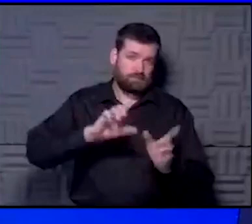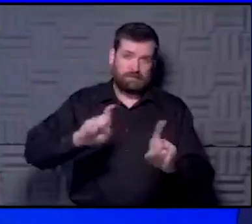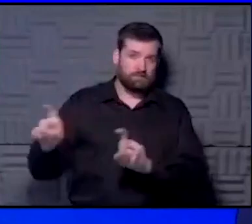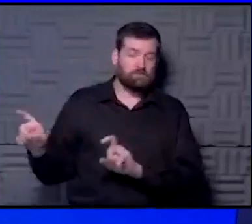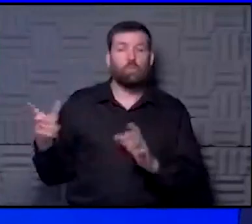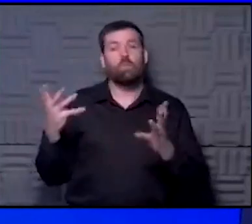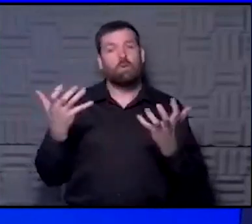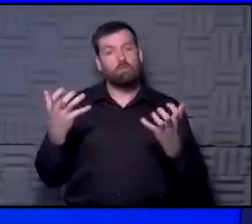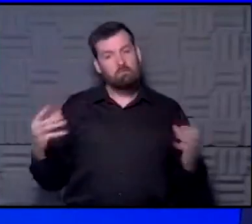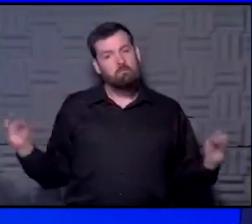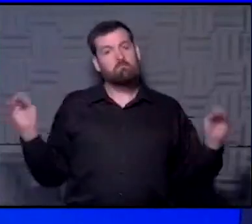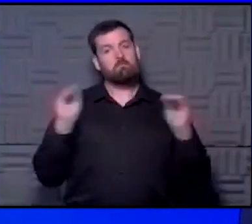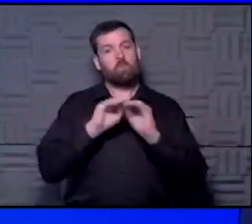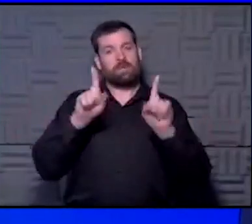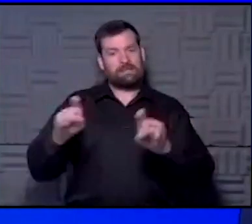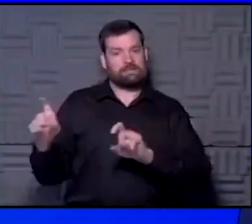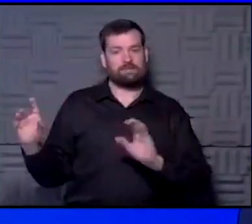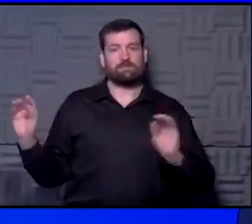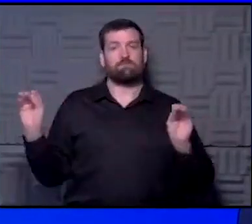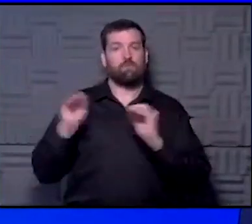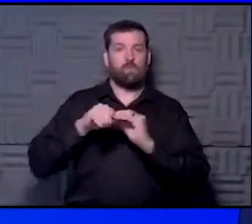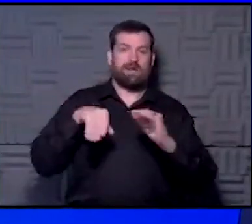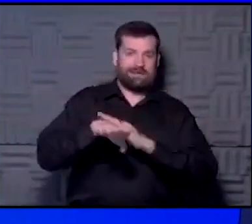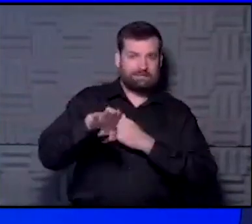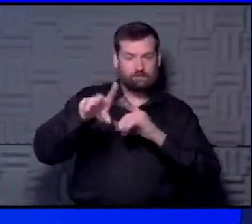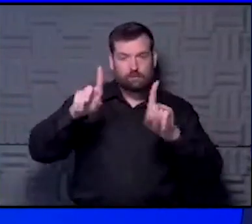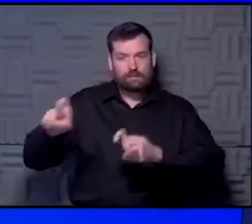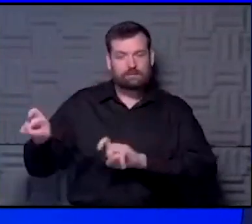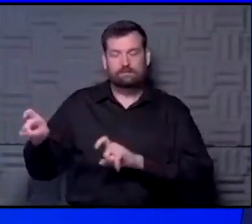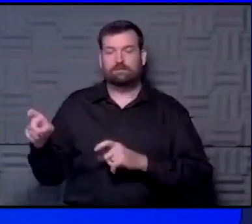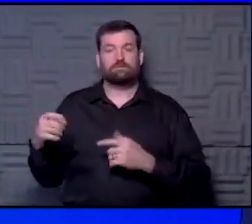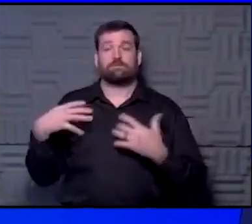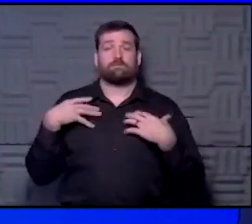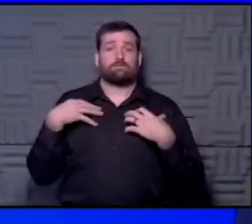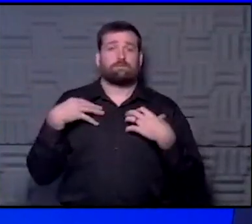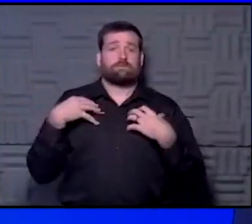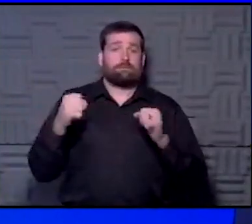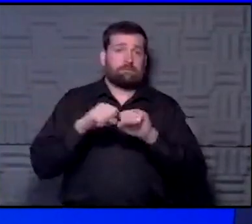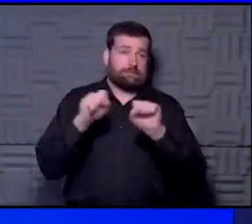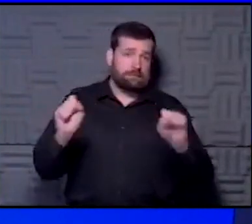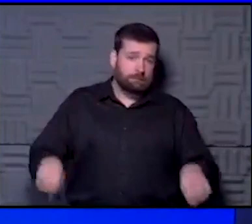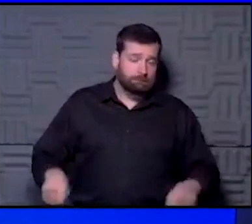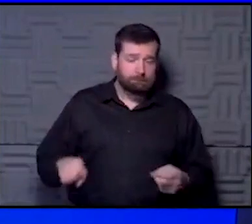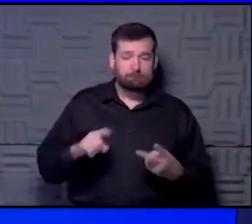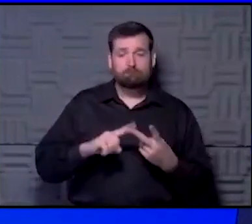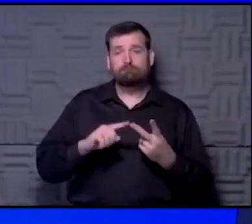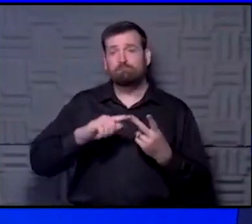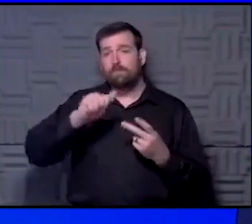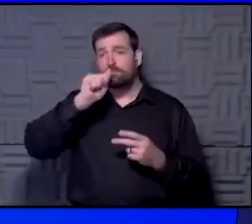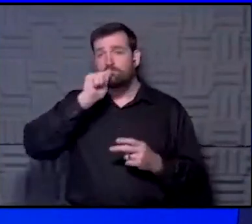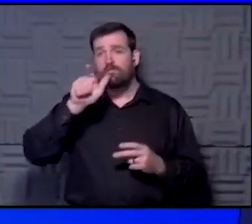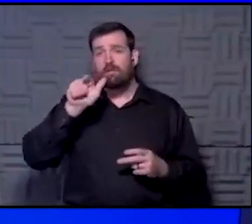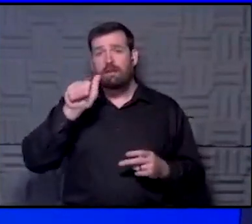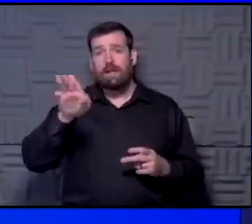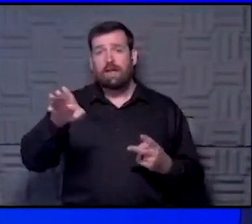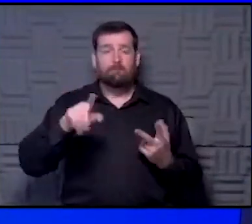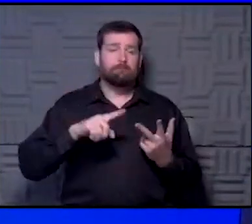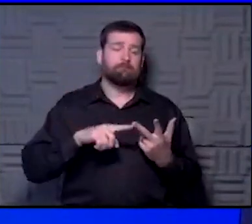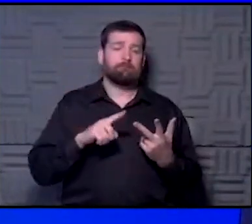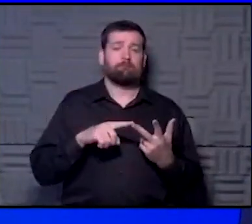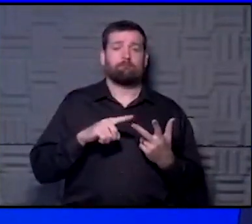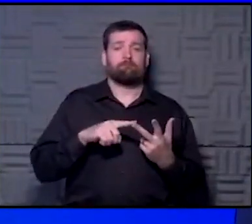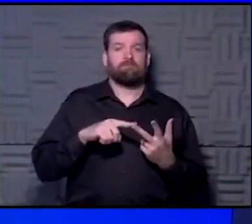want more testing. We want more access to testing, whether that's at a health system, at another private lab or another